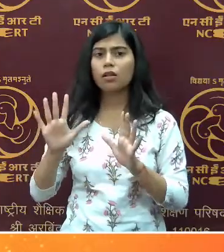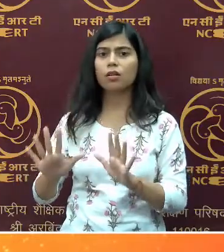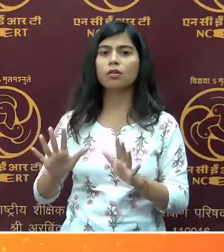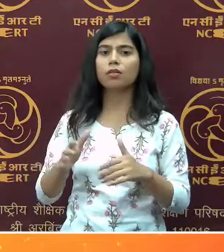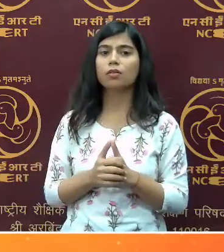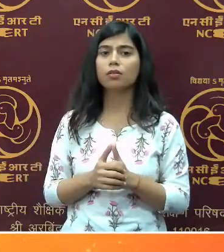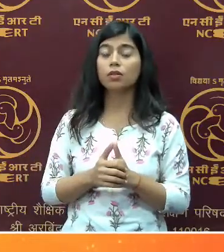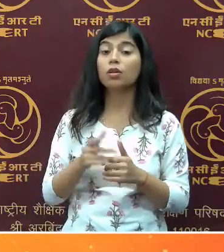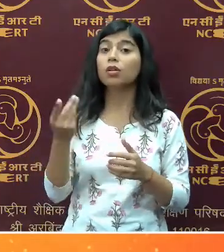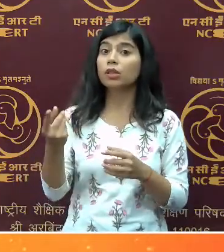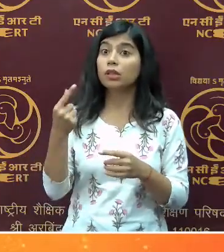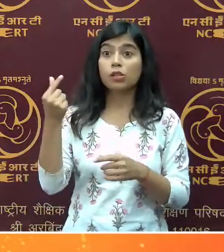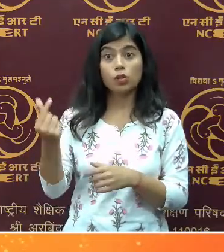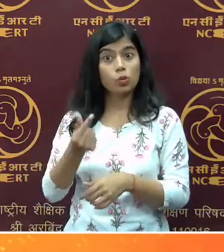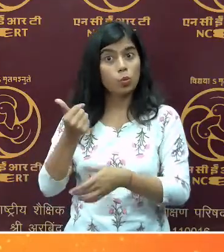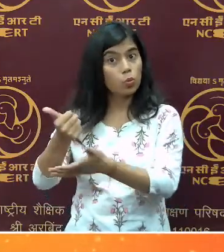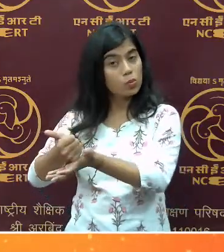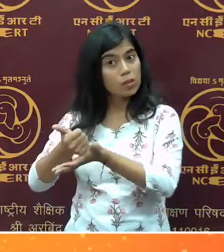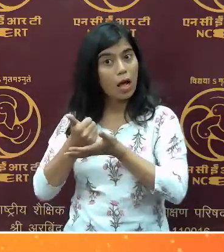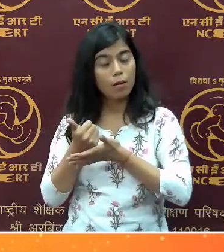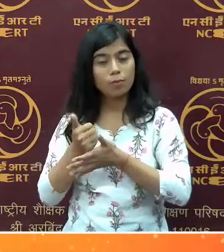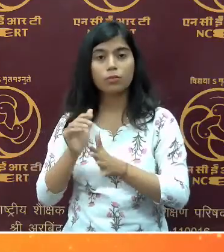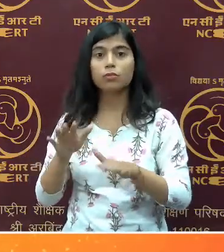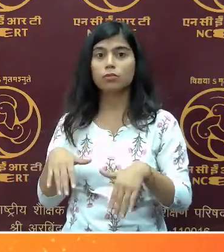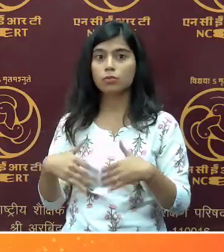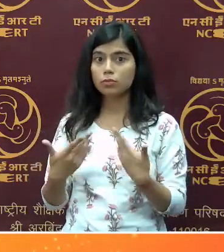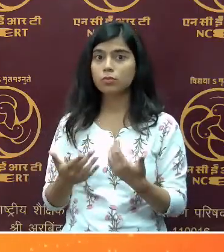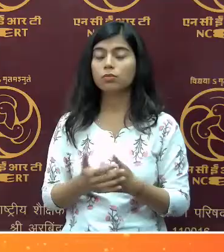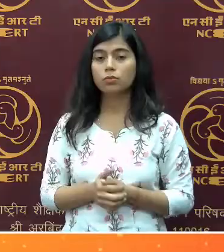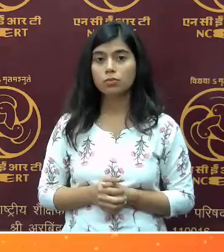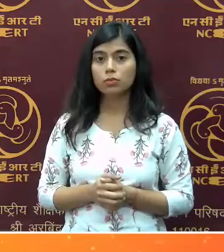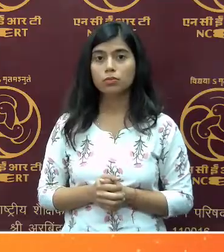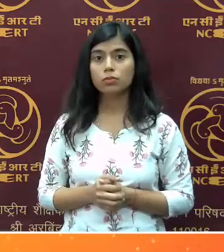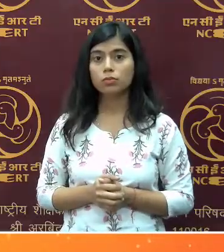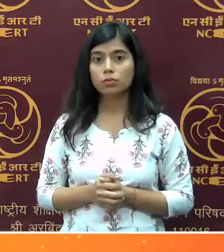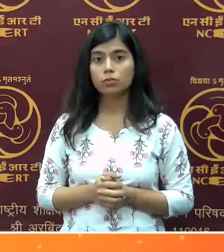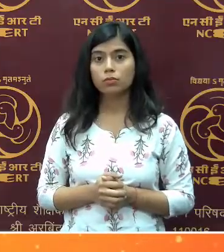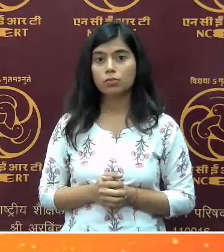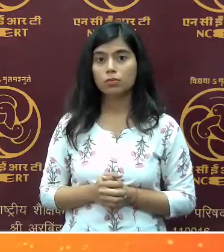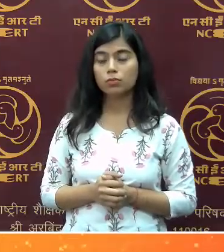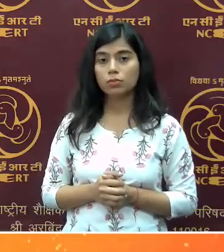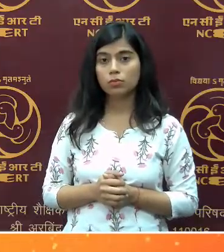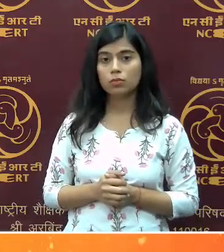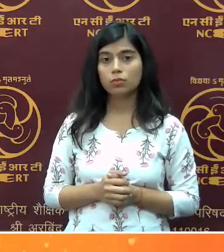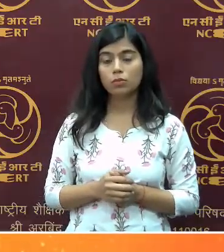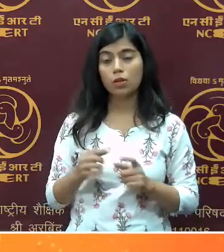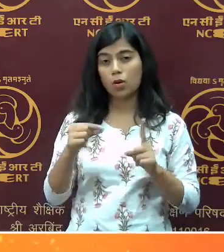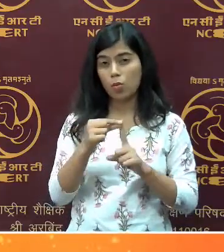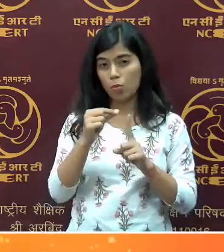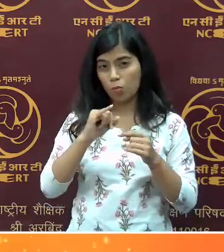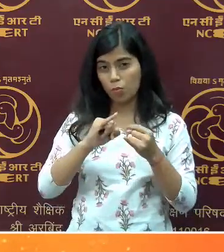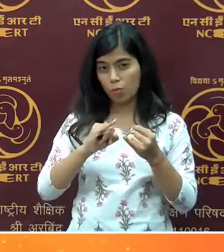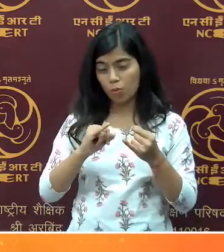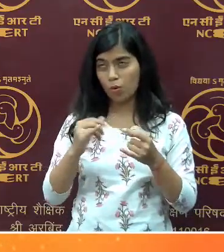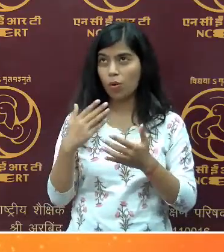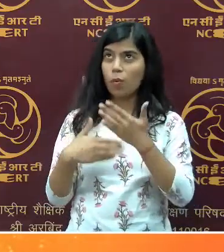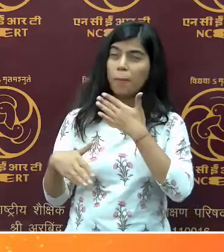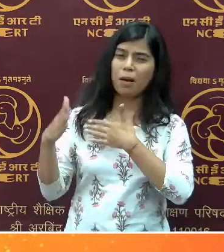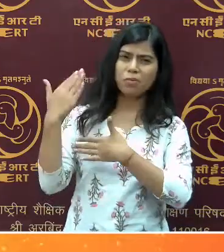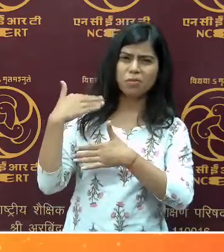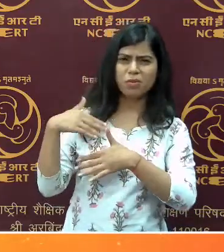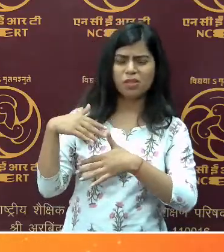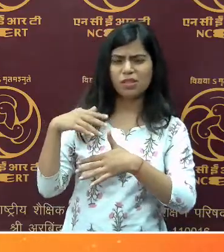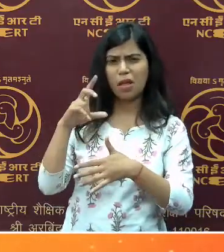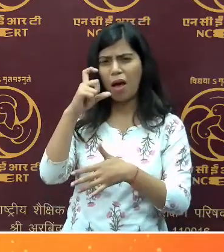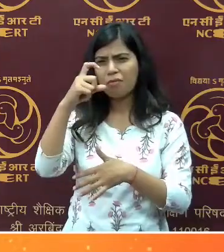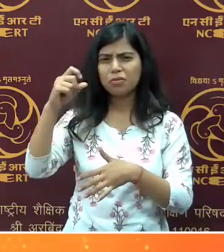as an instrument of protecting people in post I think 70s India, which is known